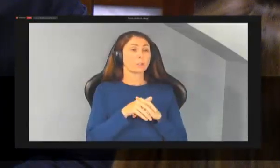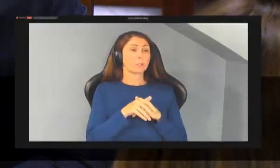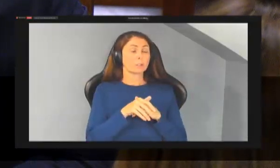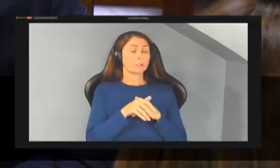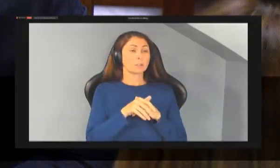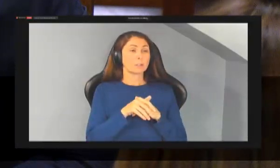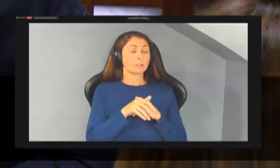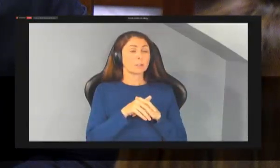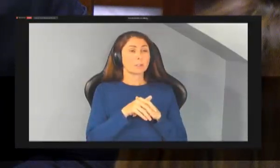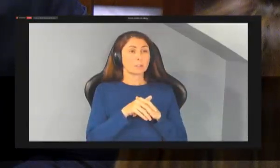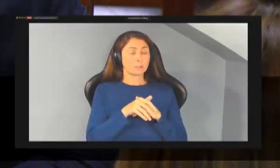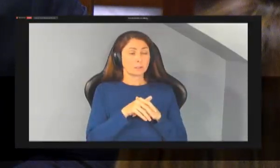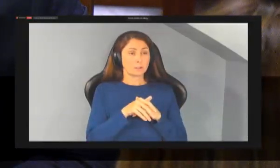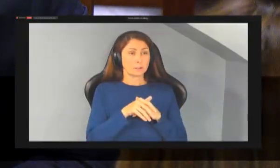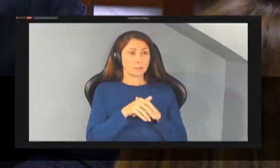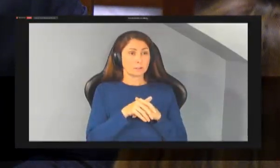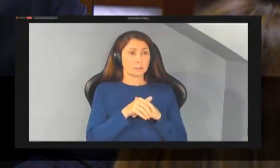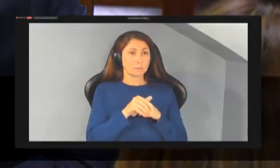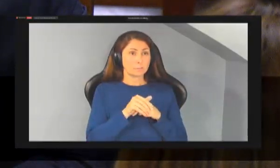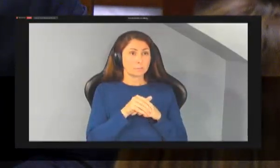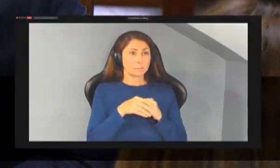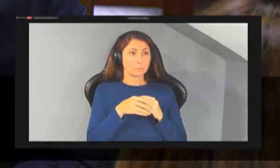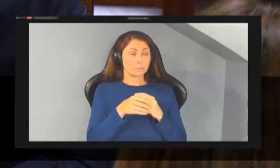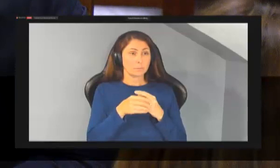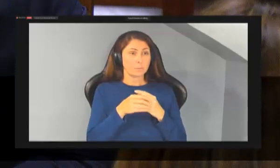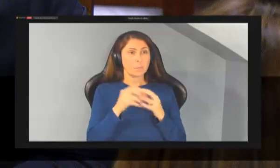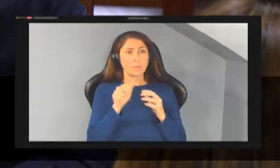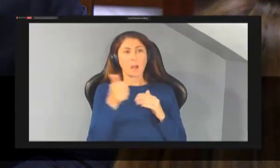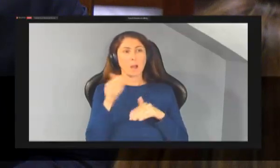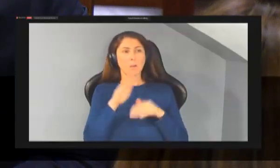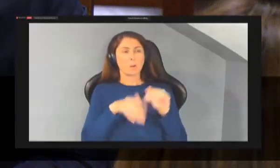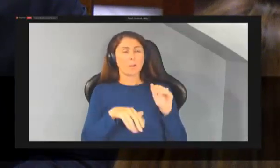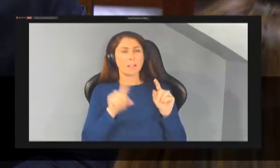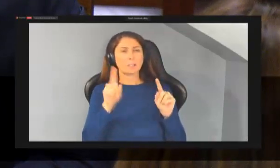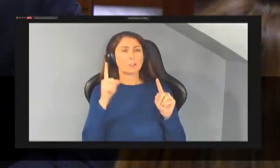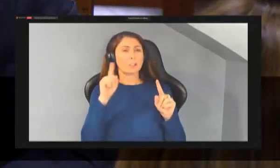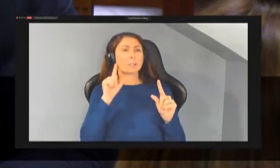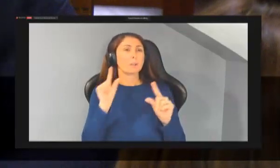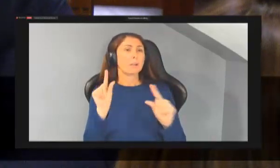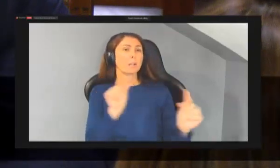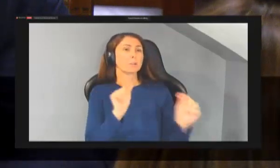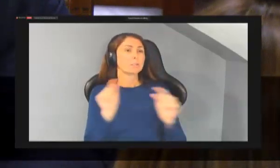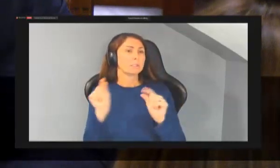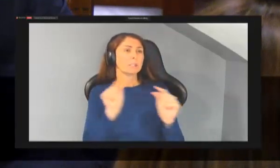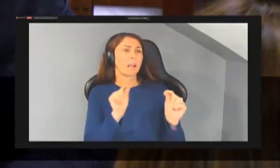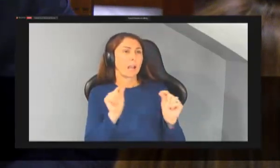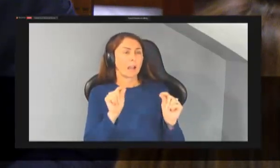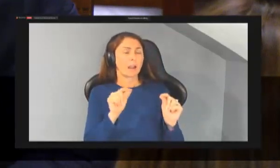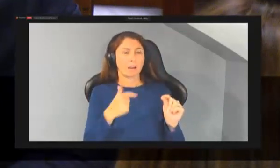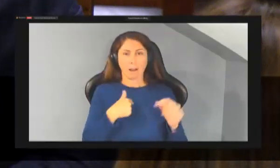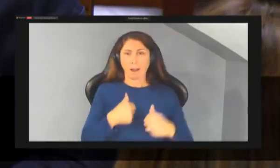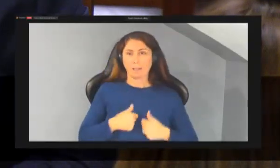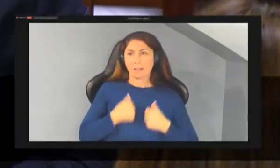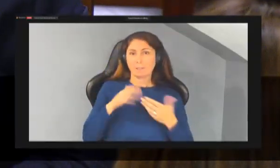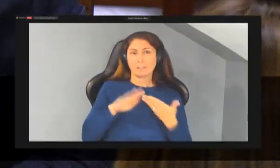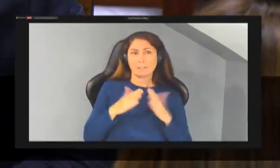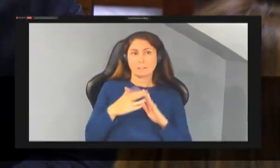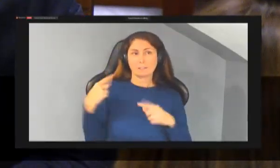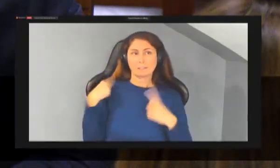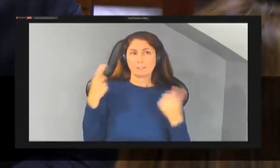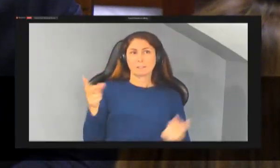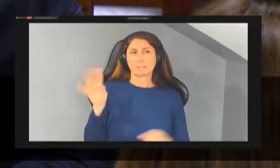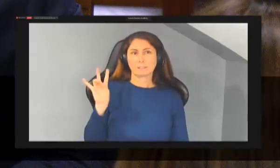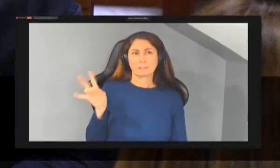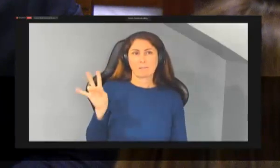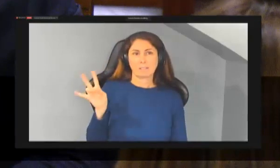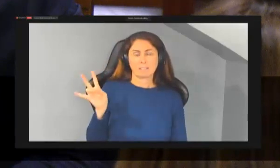Has that been, other than just like hearsay and just like, saying I've lived in the city since the 70s, you know,